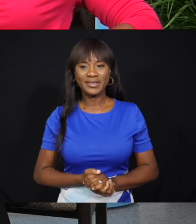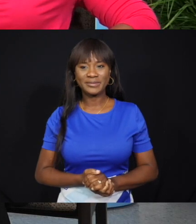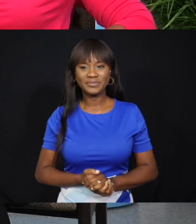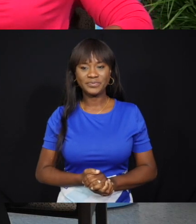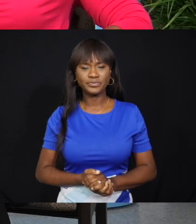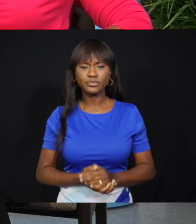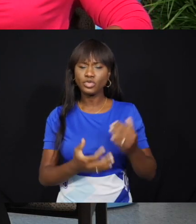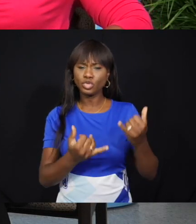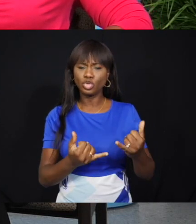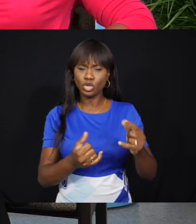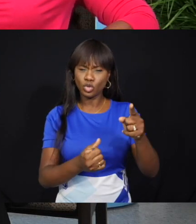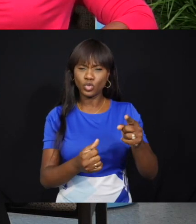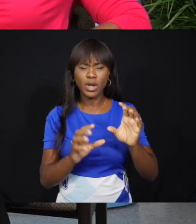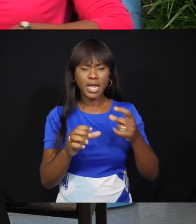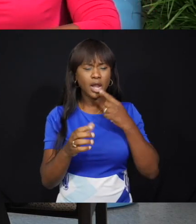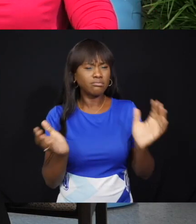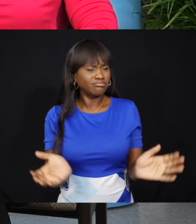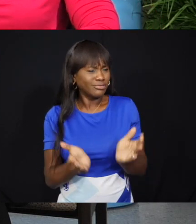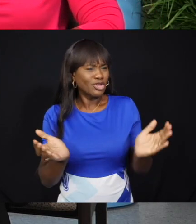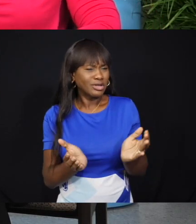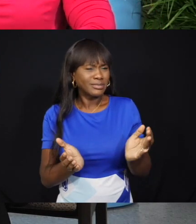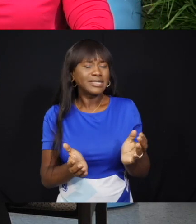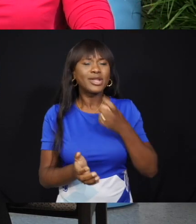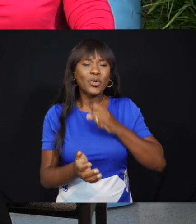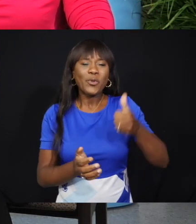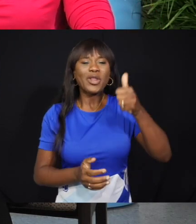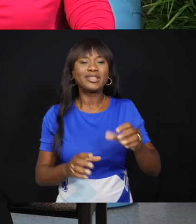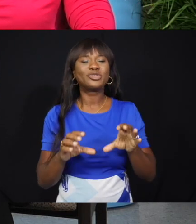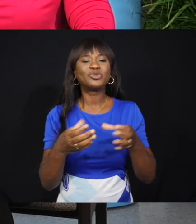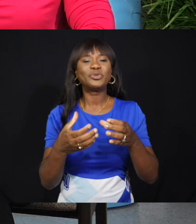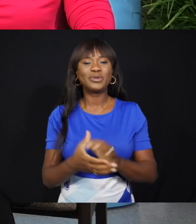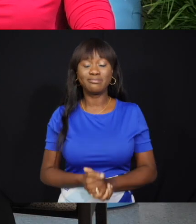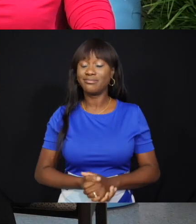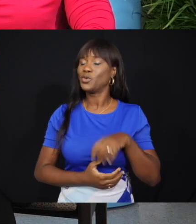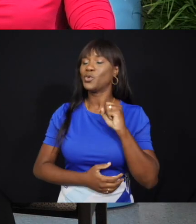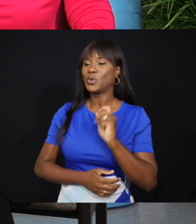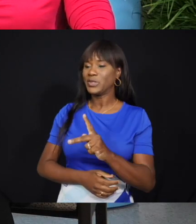Niala, I already have you engaged, so give us a little encouragement to the seniors.